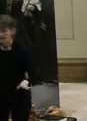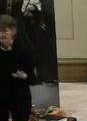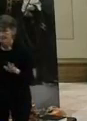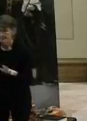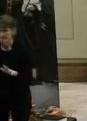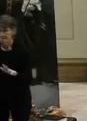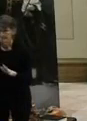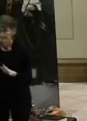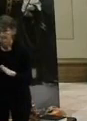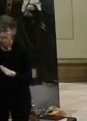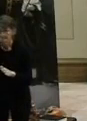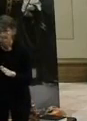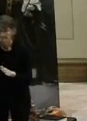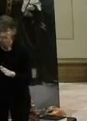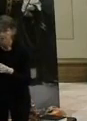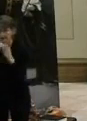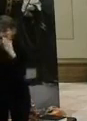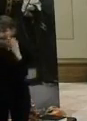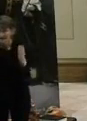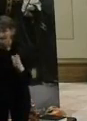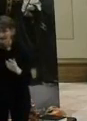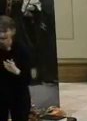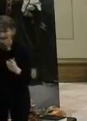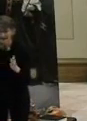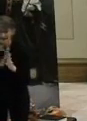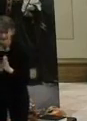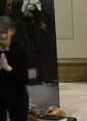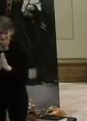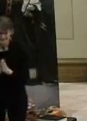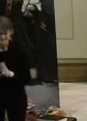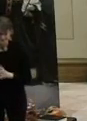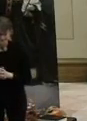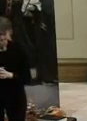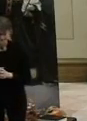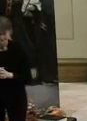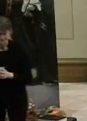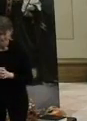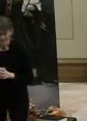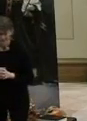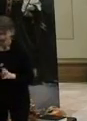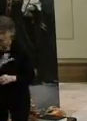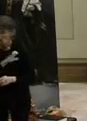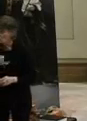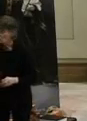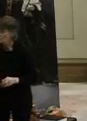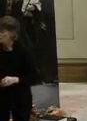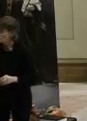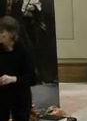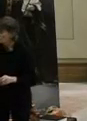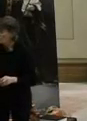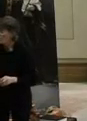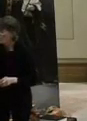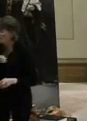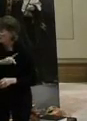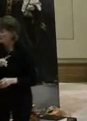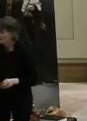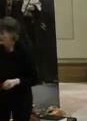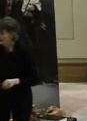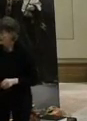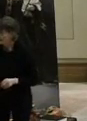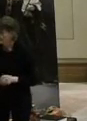world to come. Amen. Christ, you are King and center of our lives.